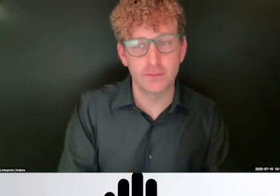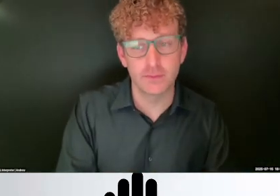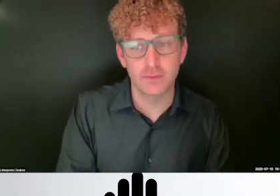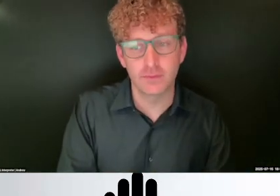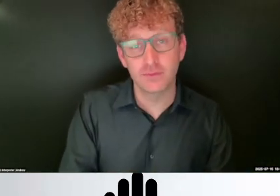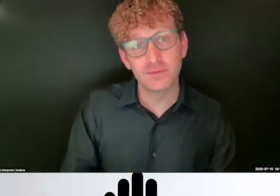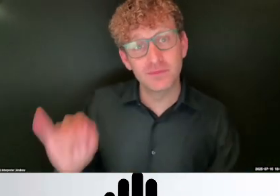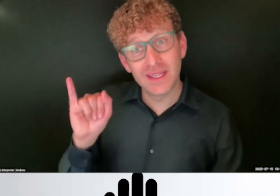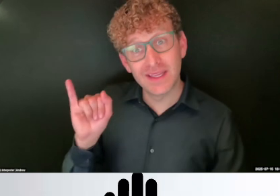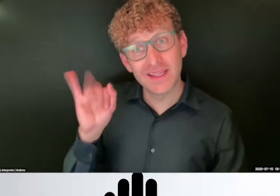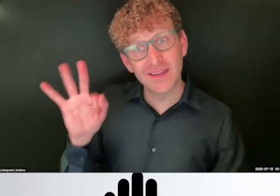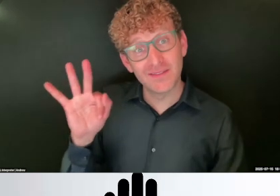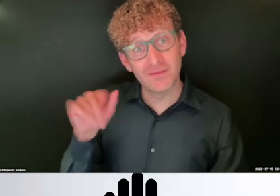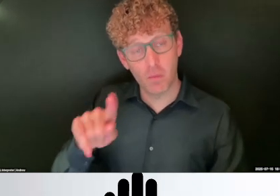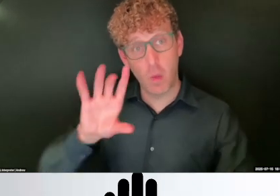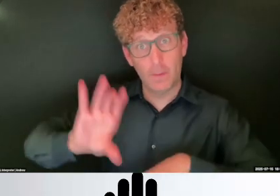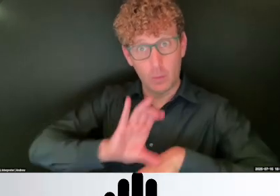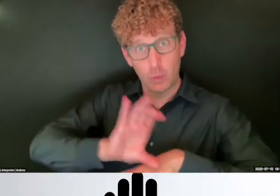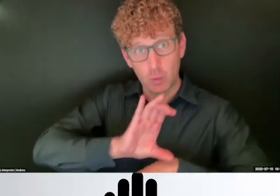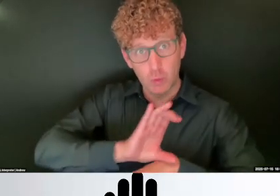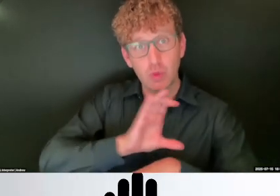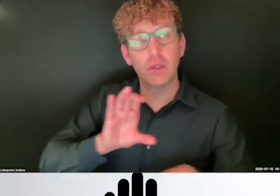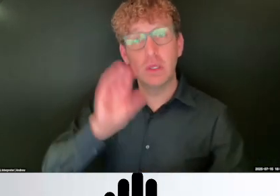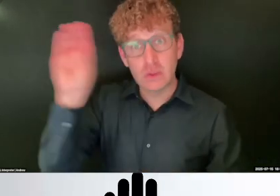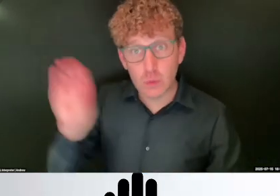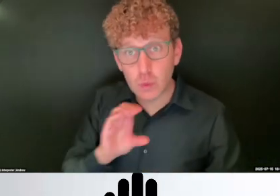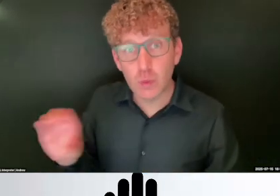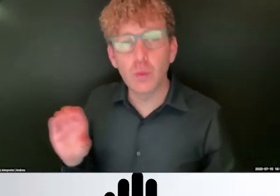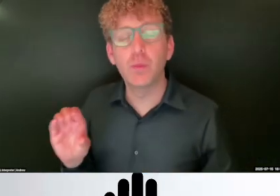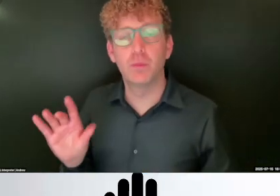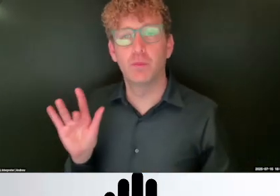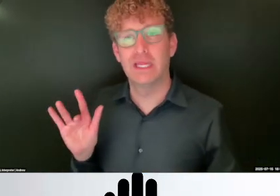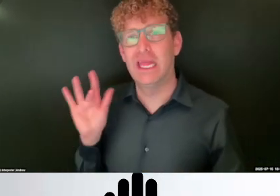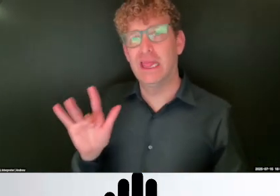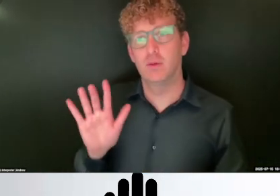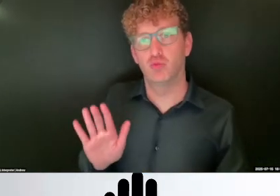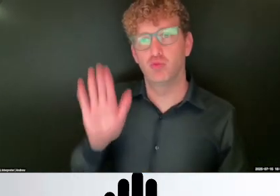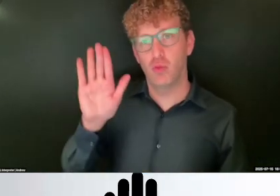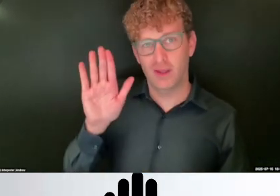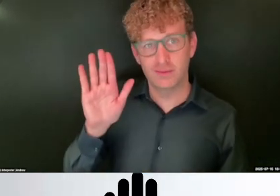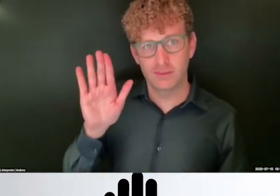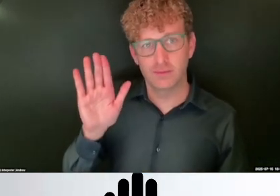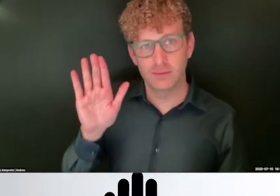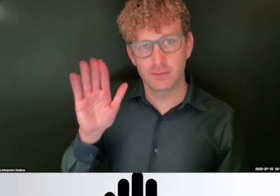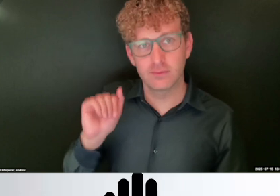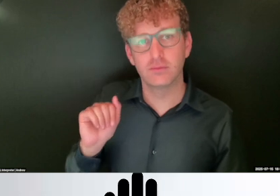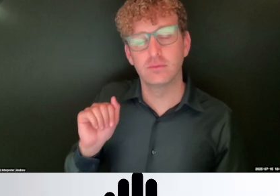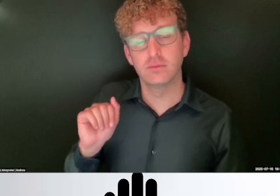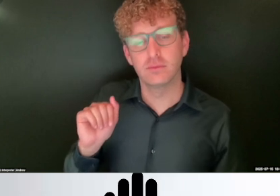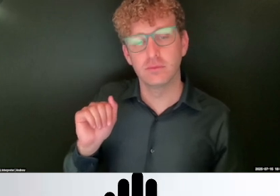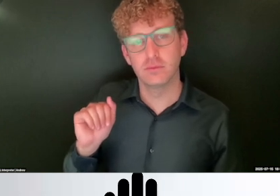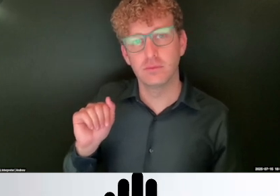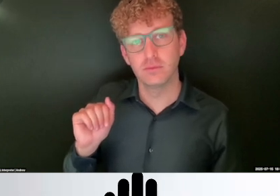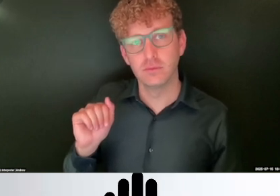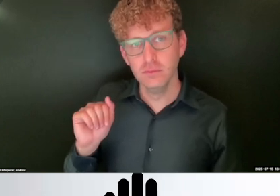If you are on your desktop on Zoom, please click raise hand under the participants tab